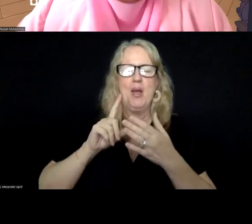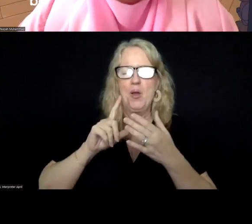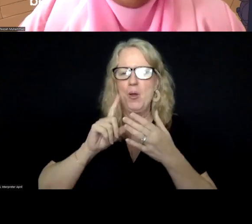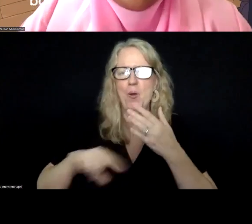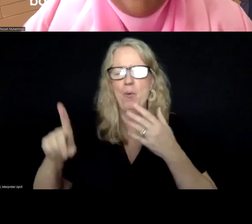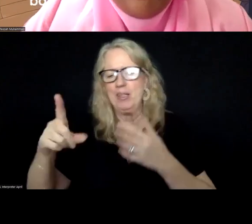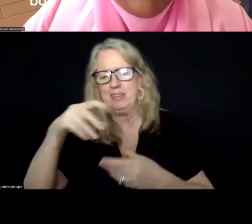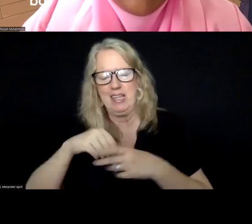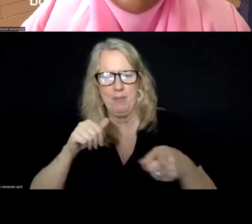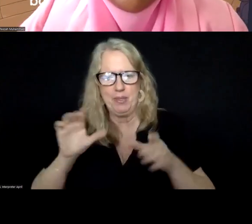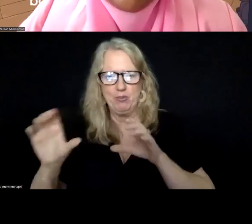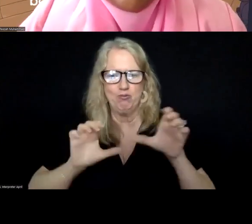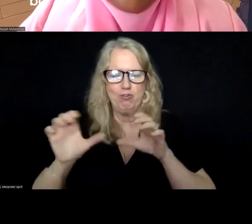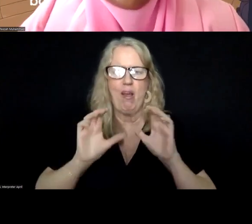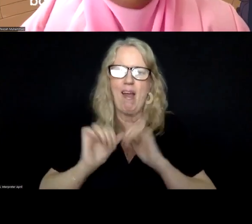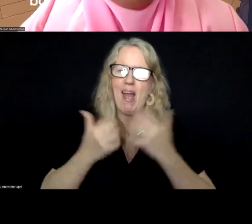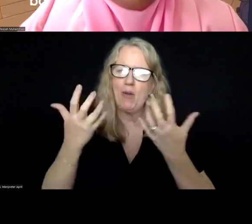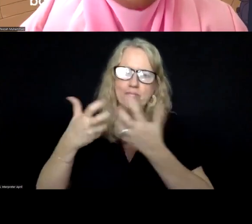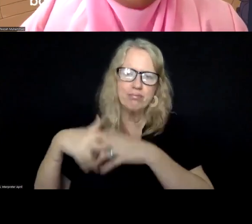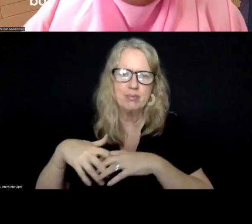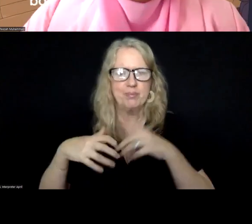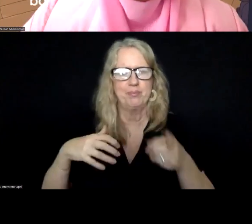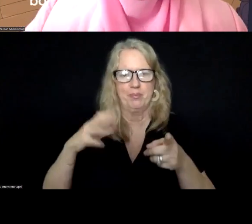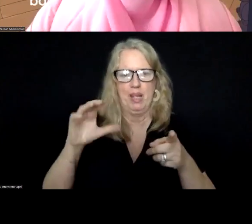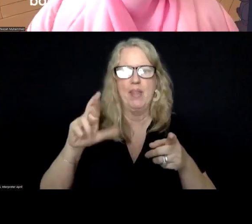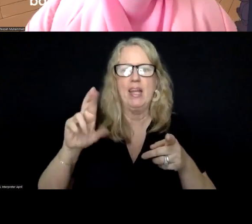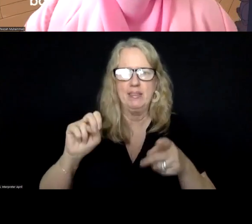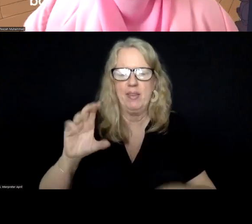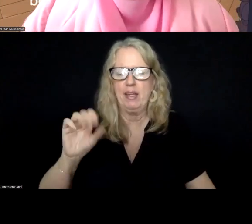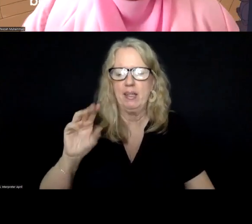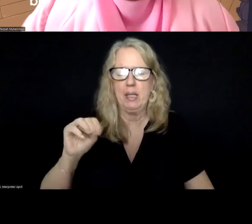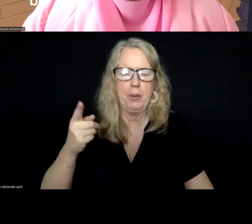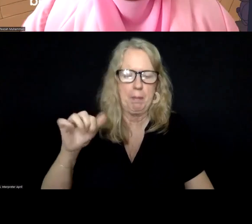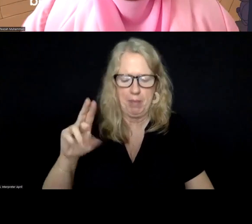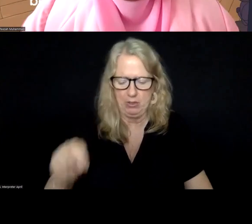within the chat and how it works. So this is our Care Companion.